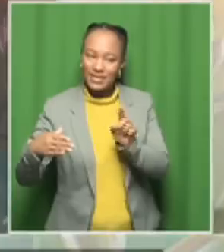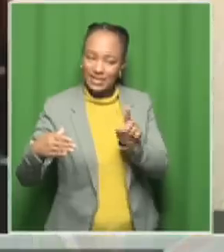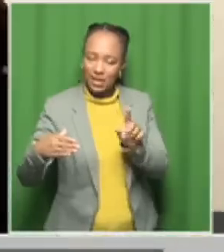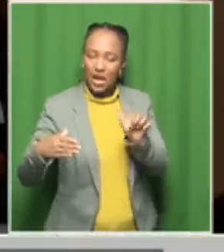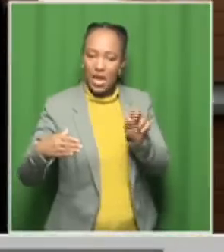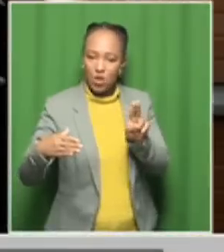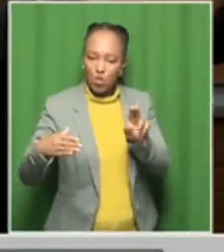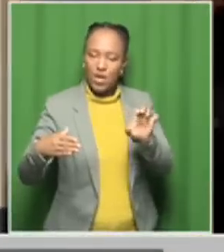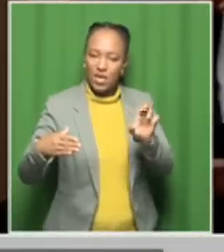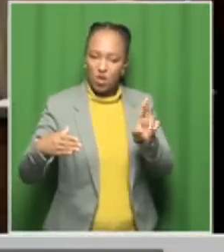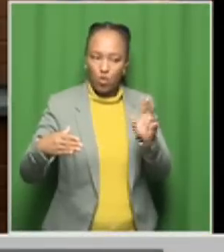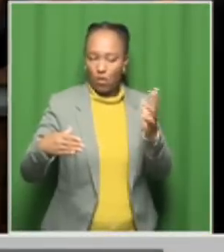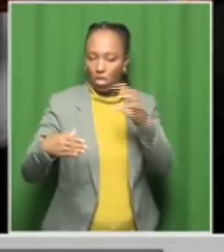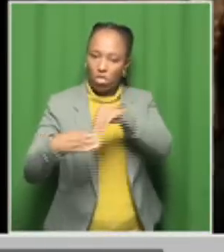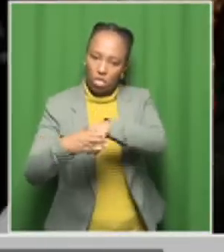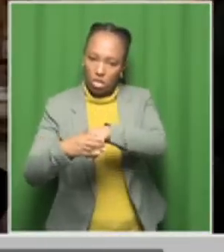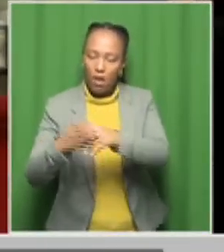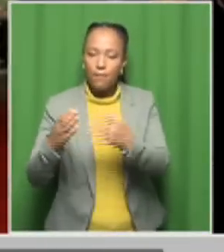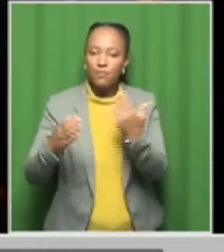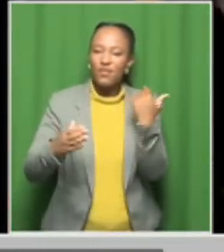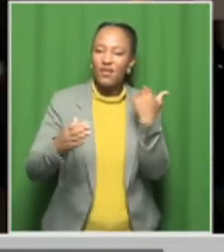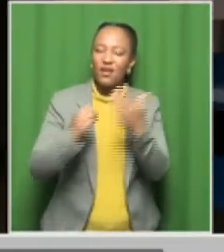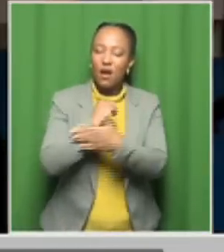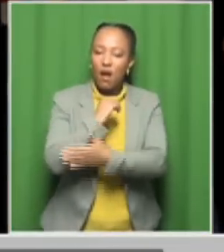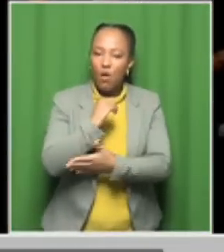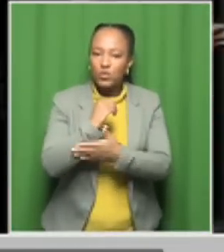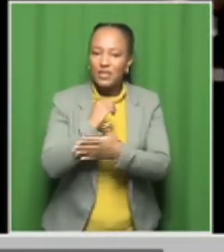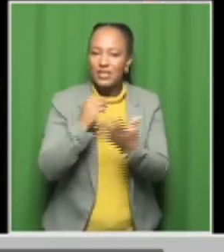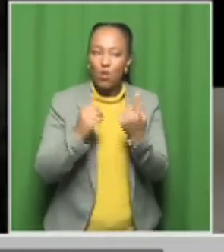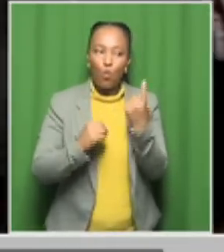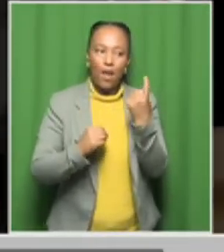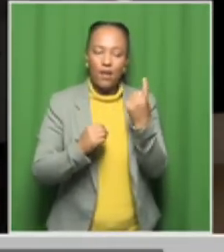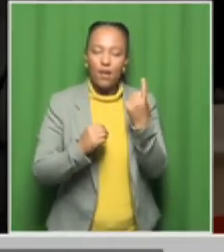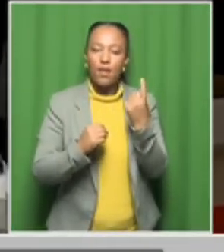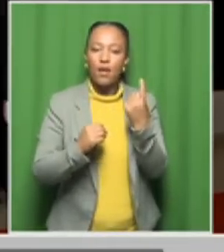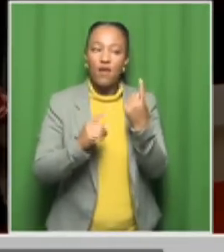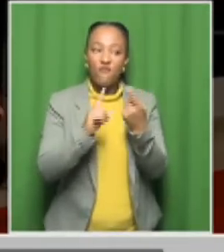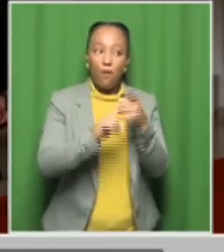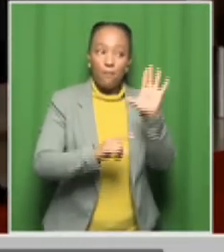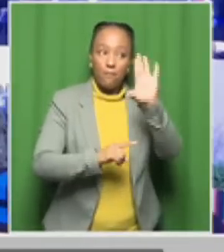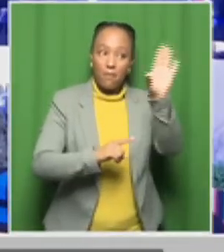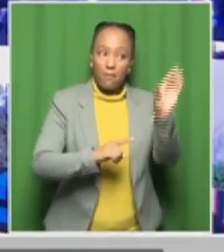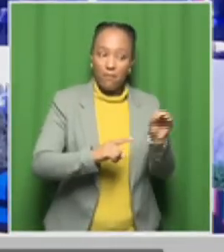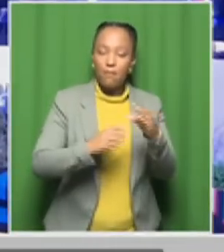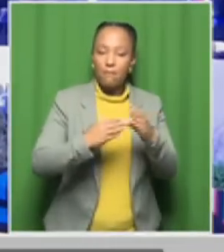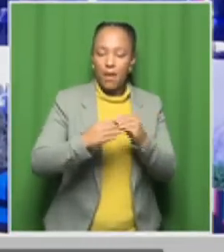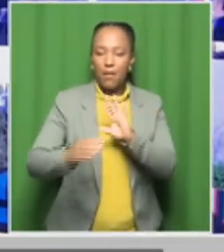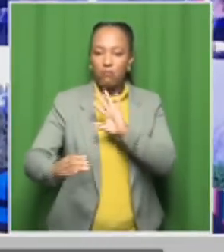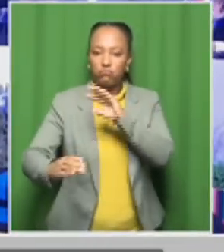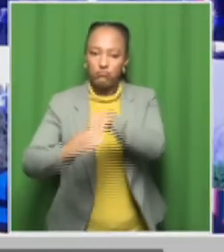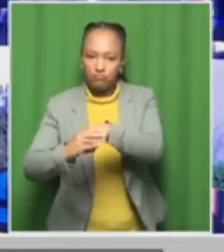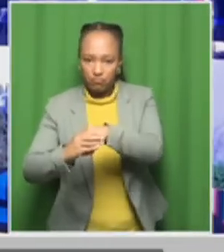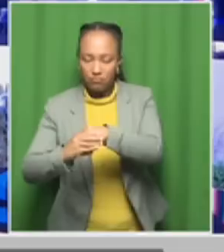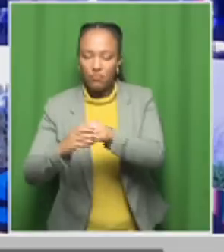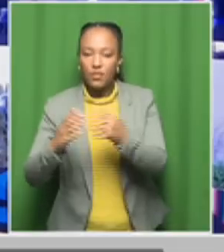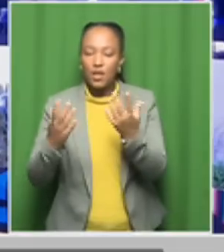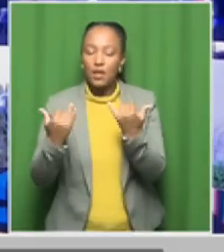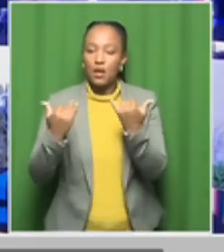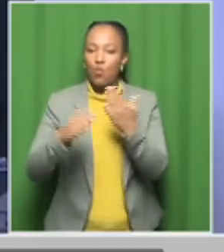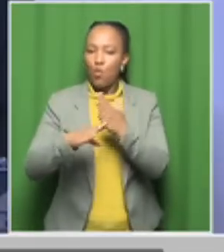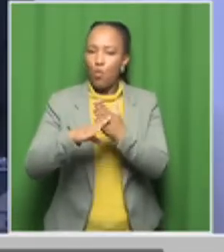we were the only country that was from the continent that was a member of the G20. So we're now working very closely with